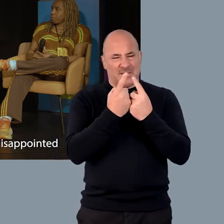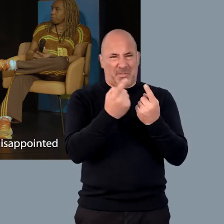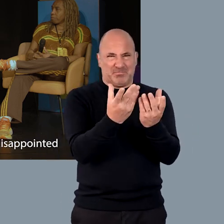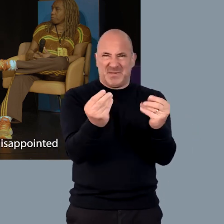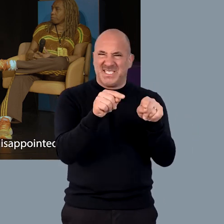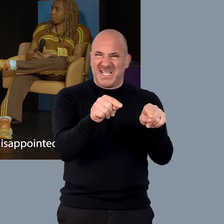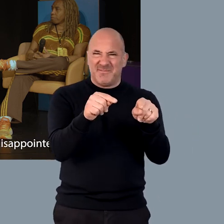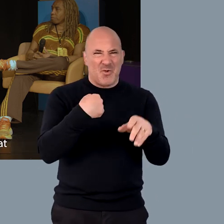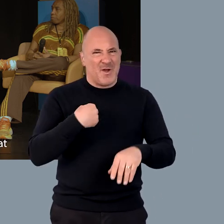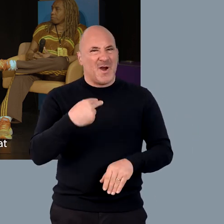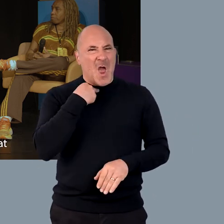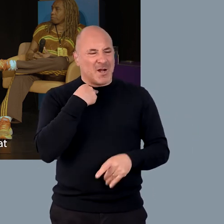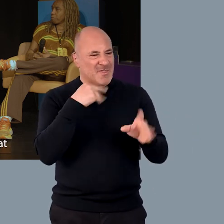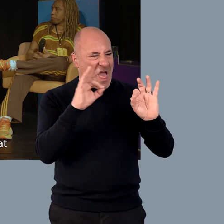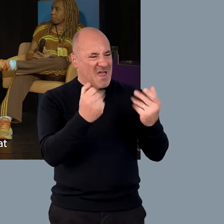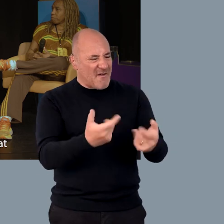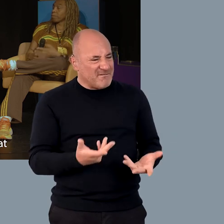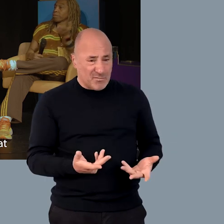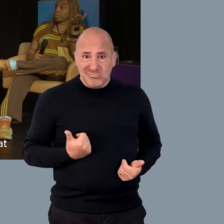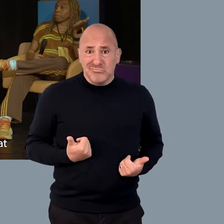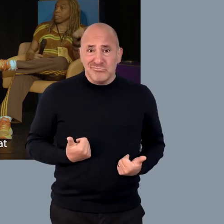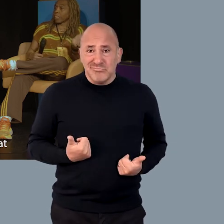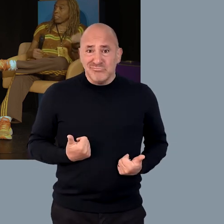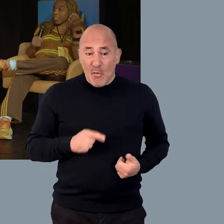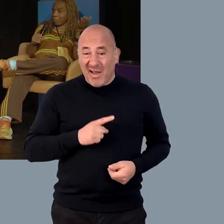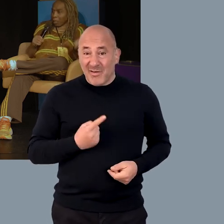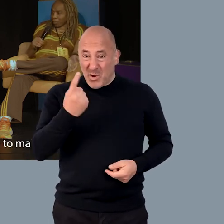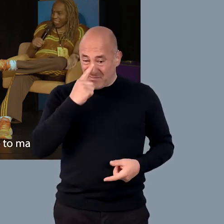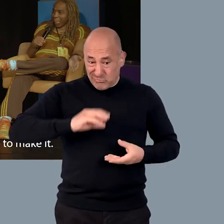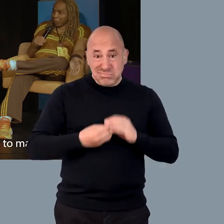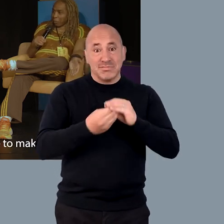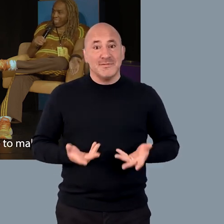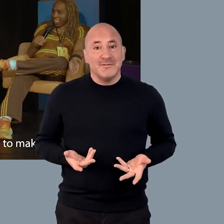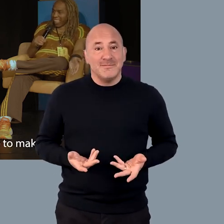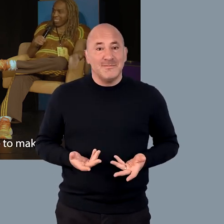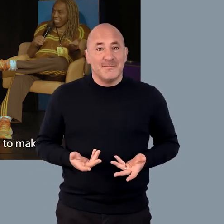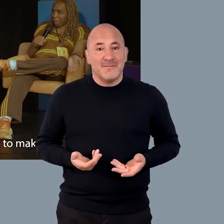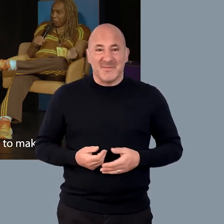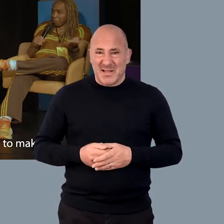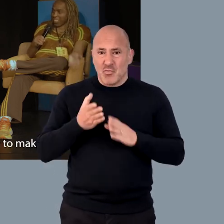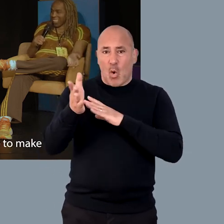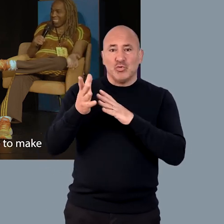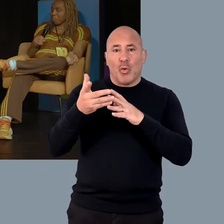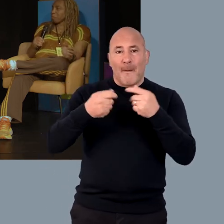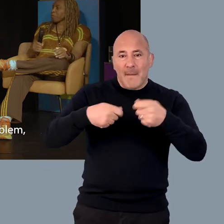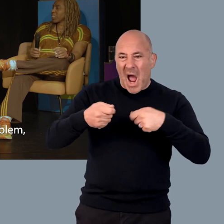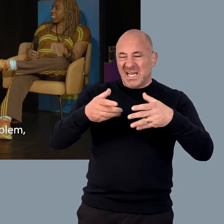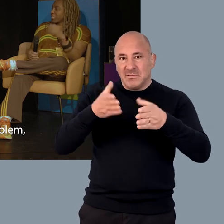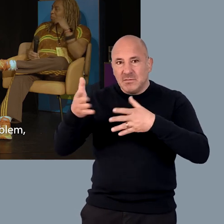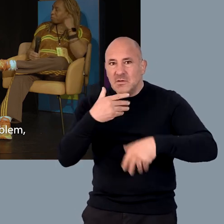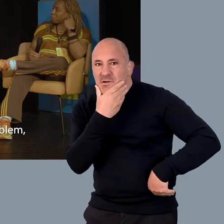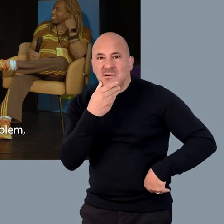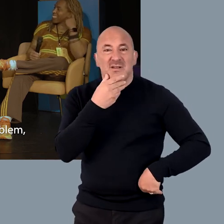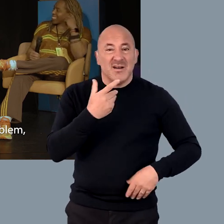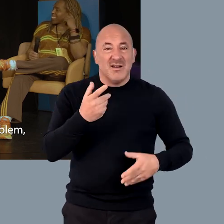feel that something you're missing and you're disappointed that something isn't doesn't exist that's great because you can make it you can be the person to make it so